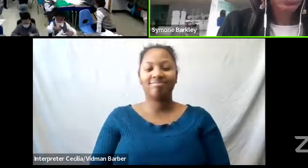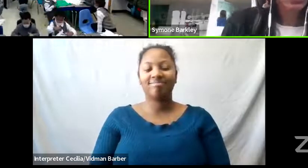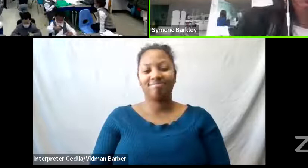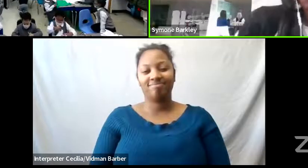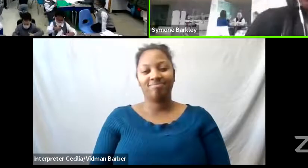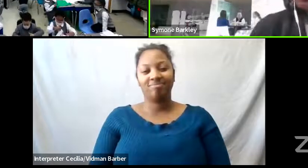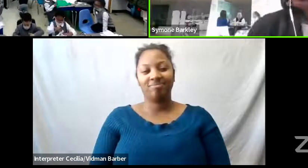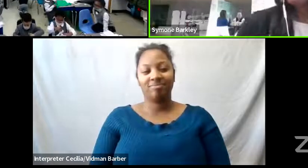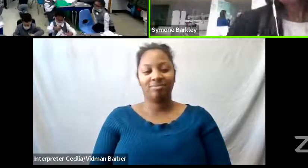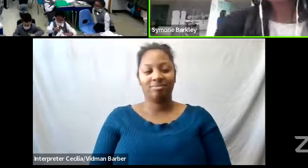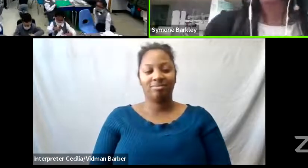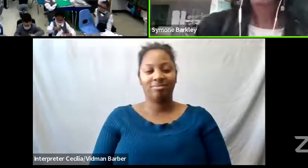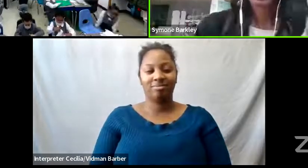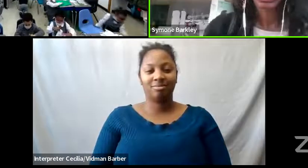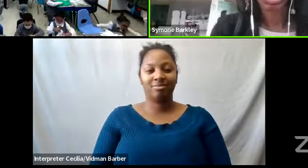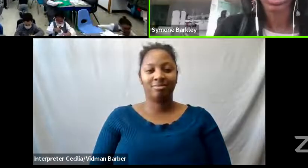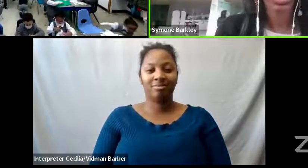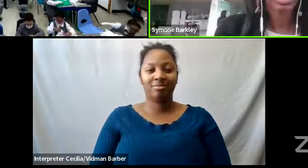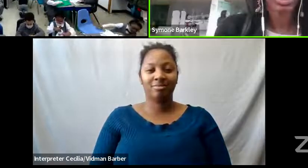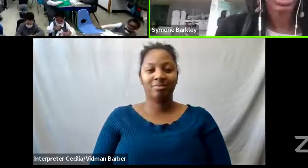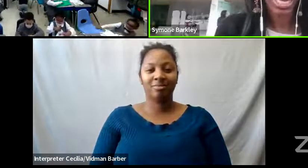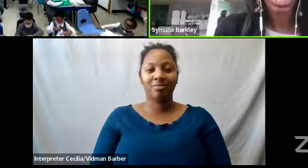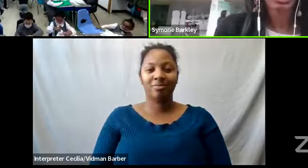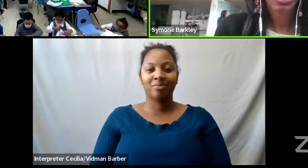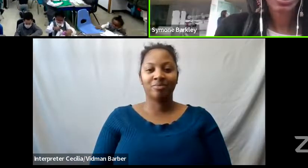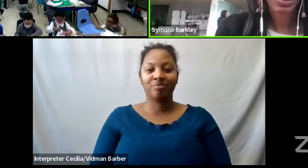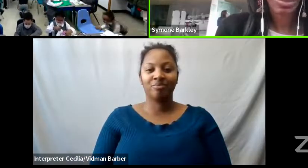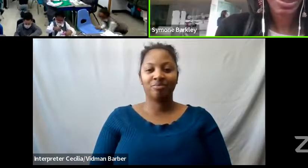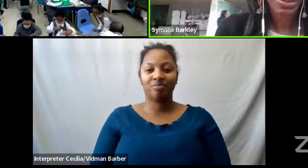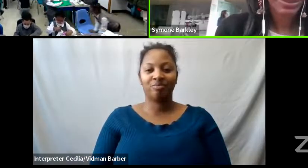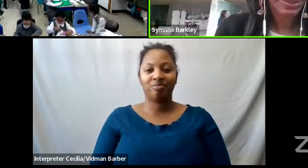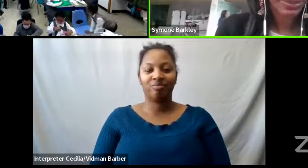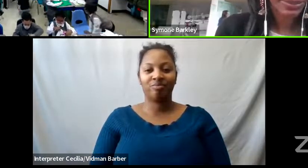Okay. We still are great on time.